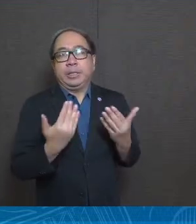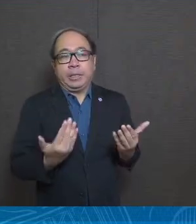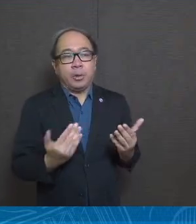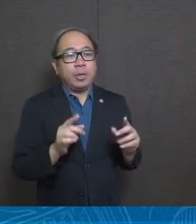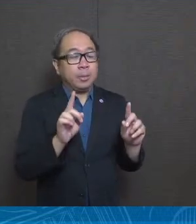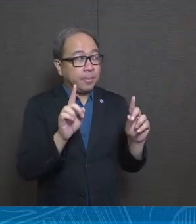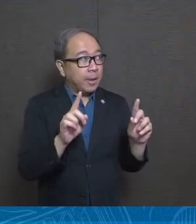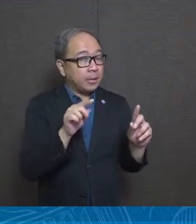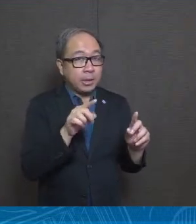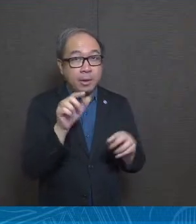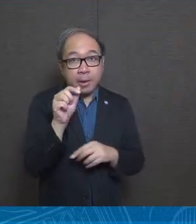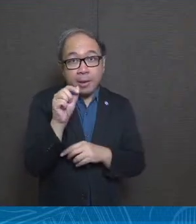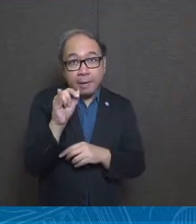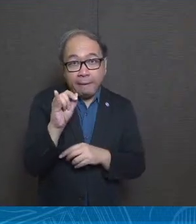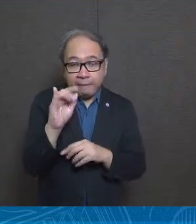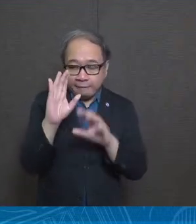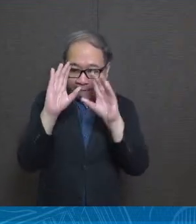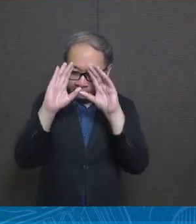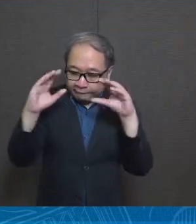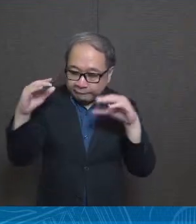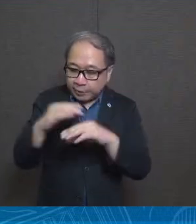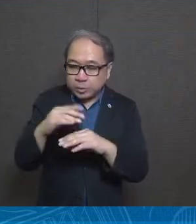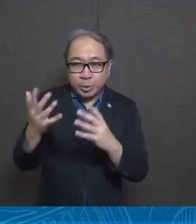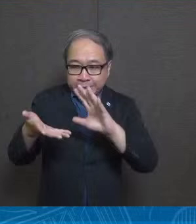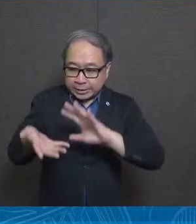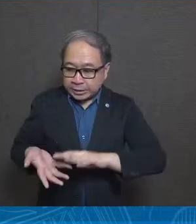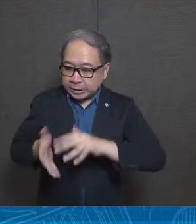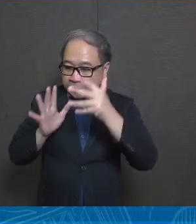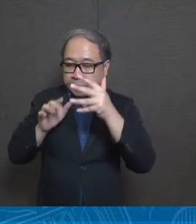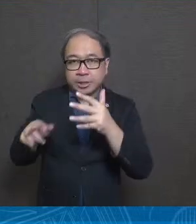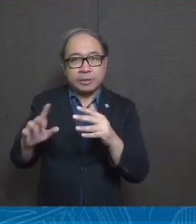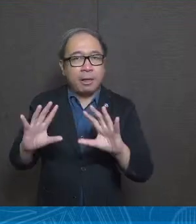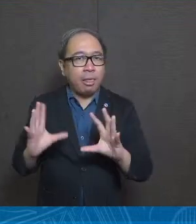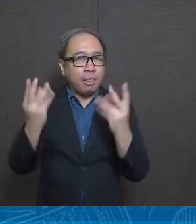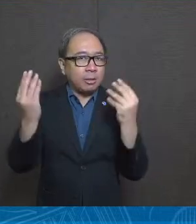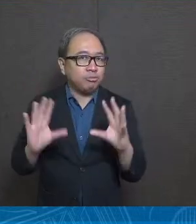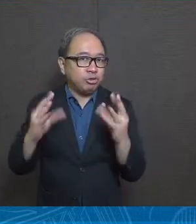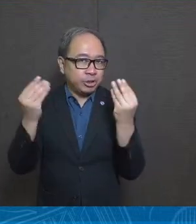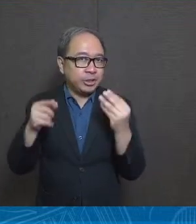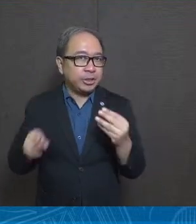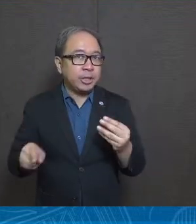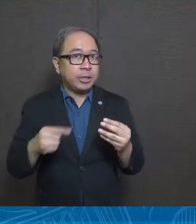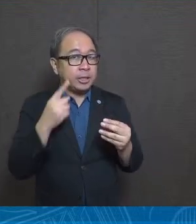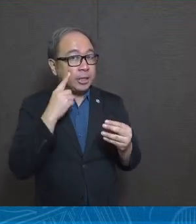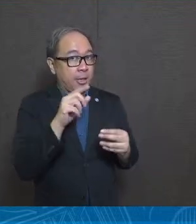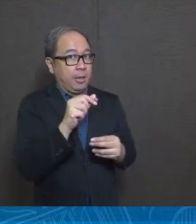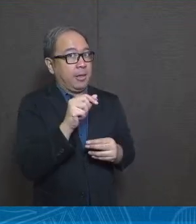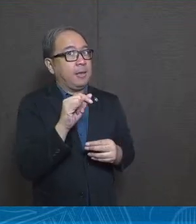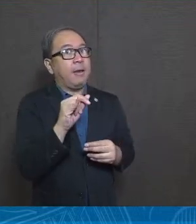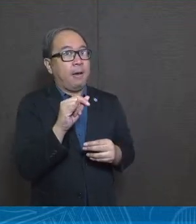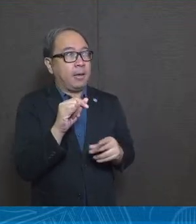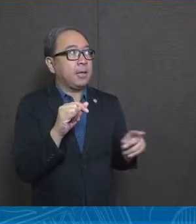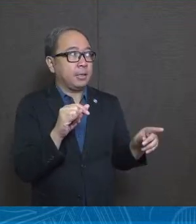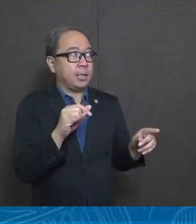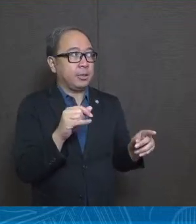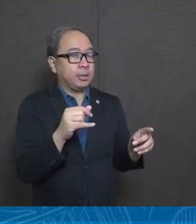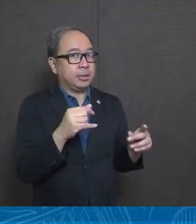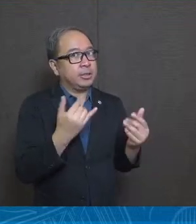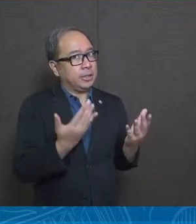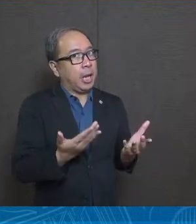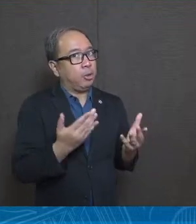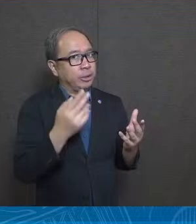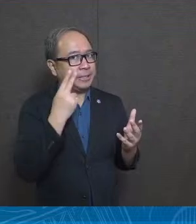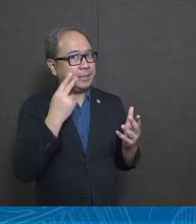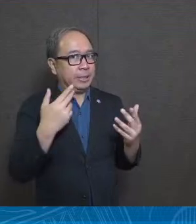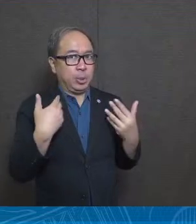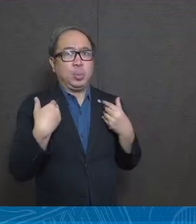Spective AI is focusing on the disasters and crisis. So in this field, our AI is most the strongest in the world, I